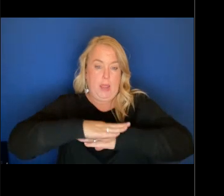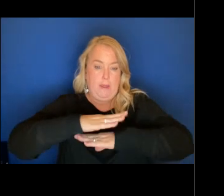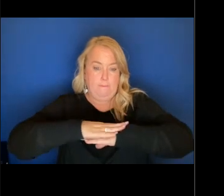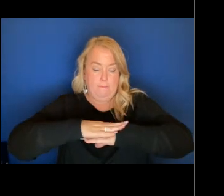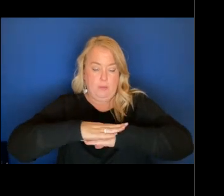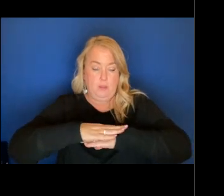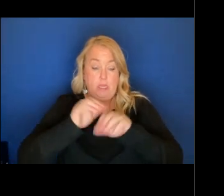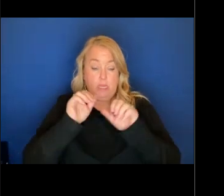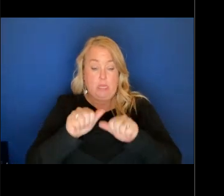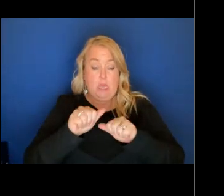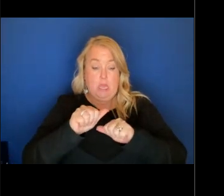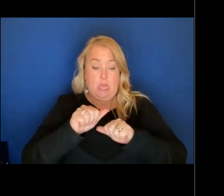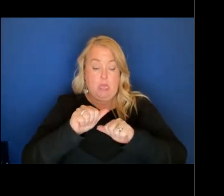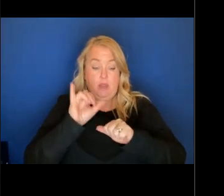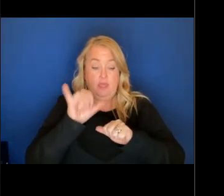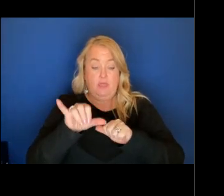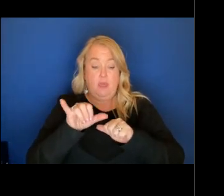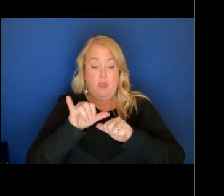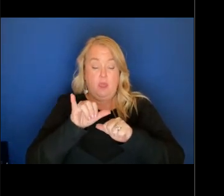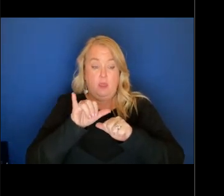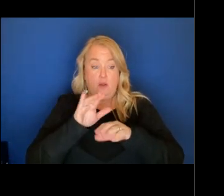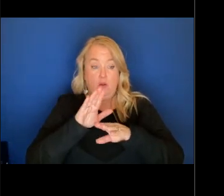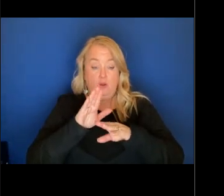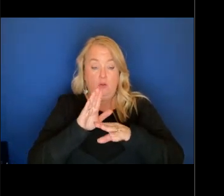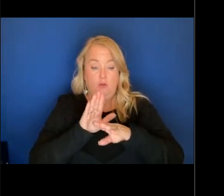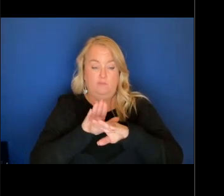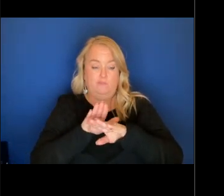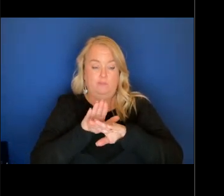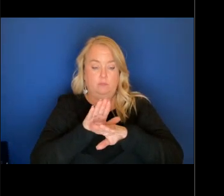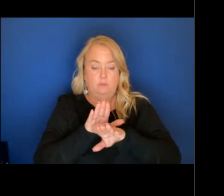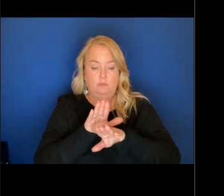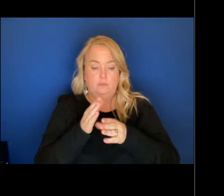overlap the 40-inch minimum distance?